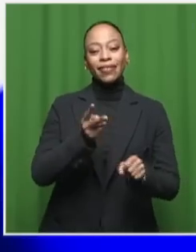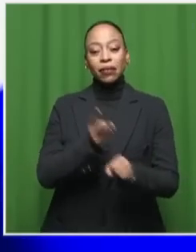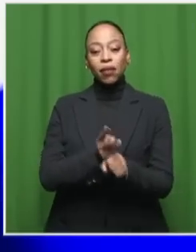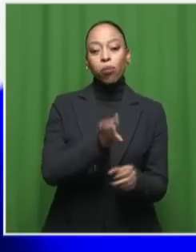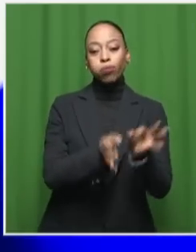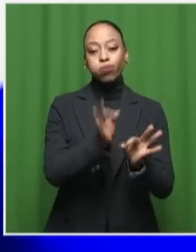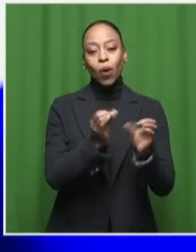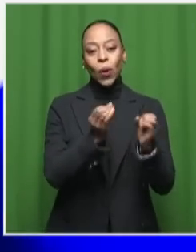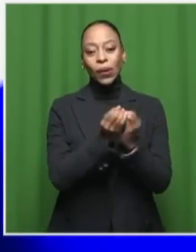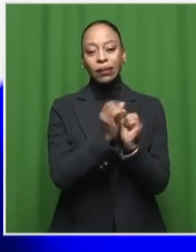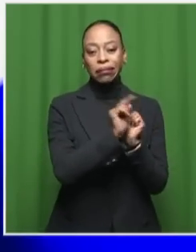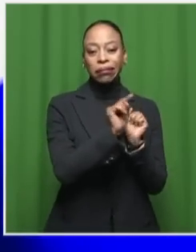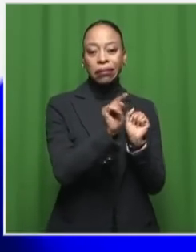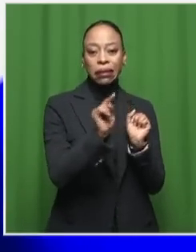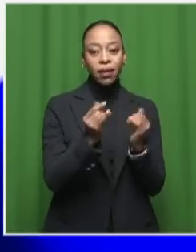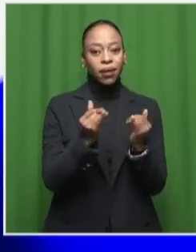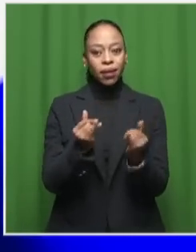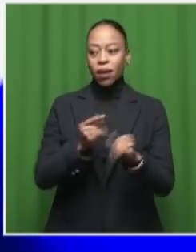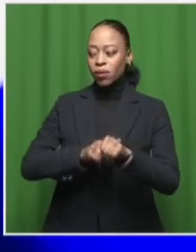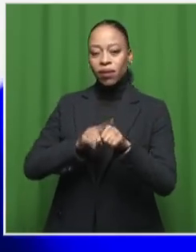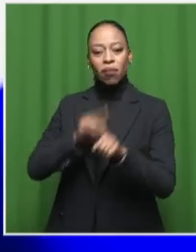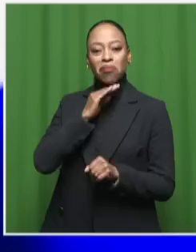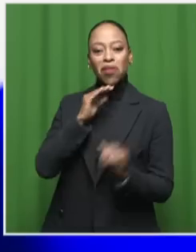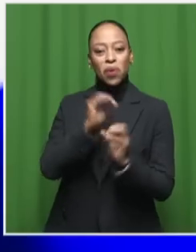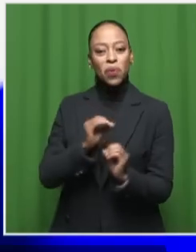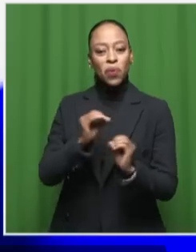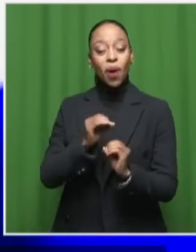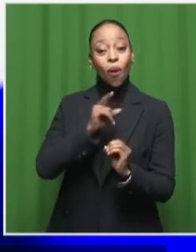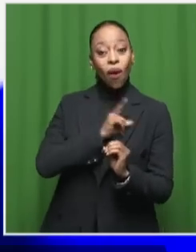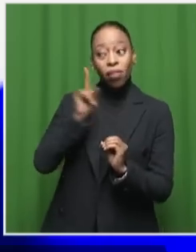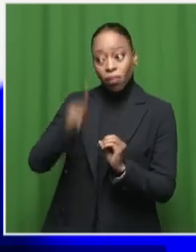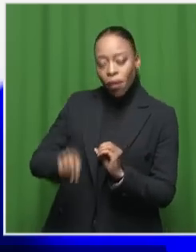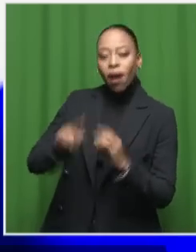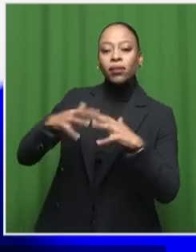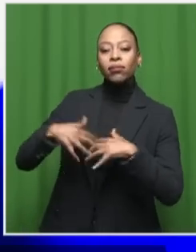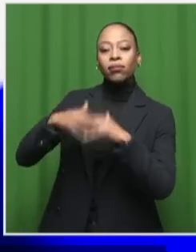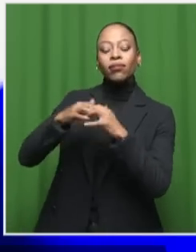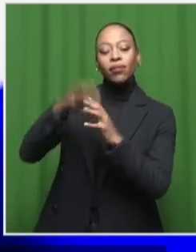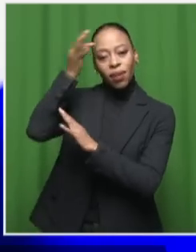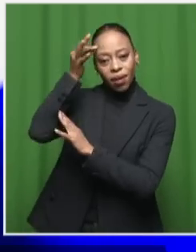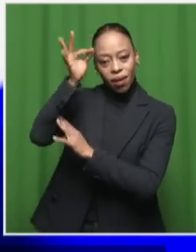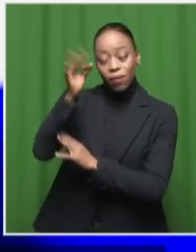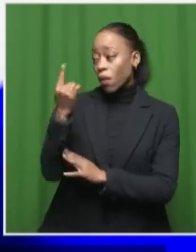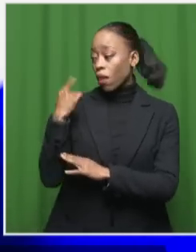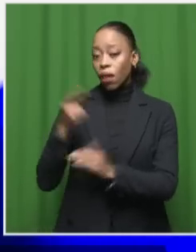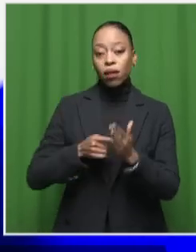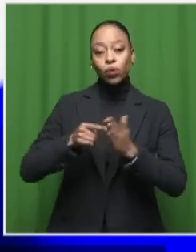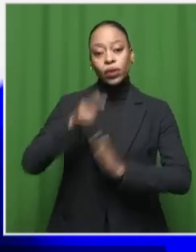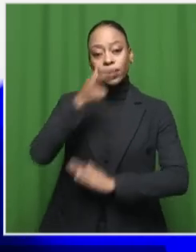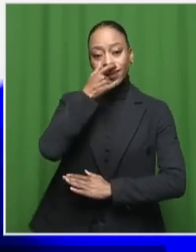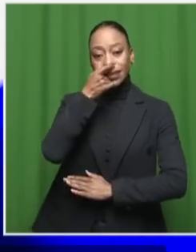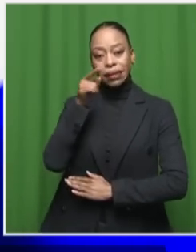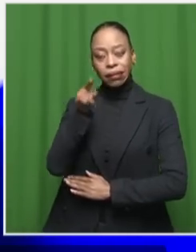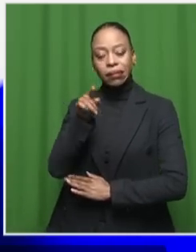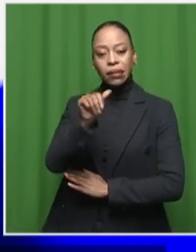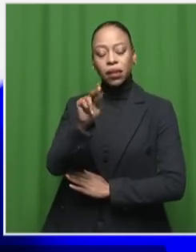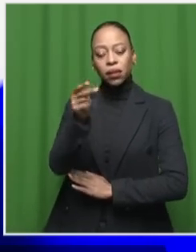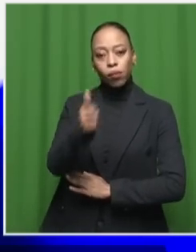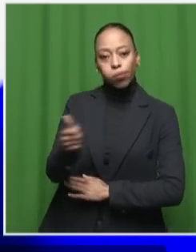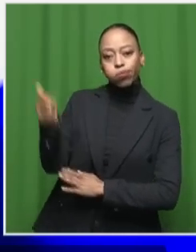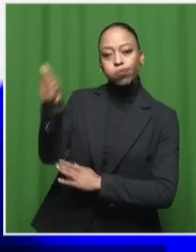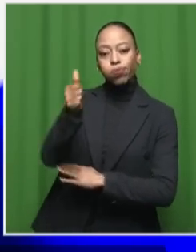Political parties are now racing against time to constitute a government. Last week, the ANC President Cyril Ramaphosa announced